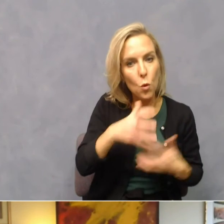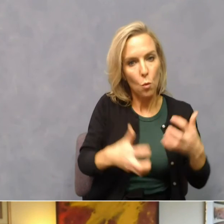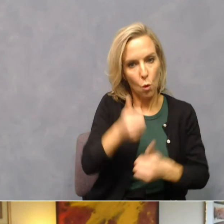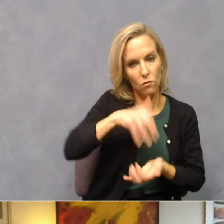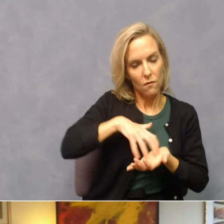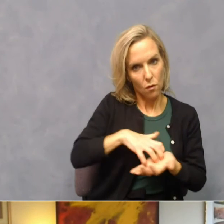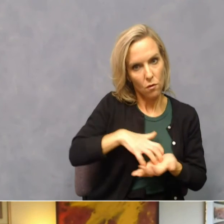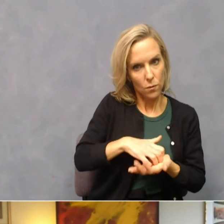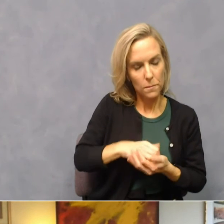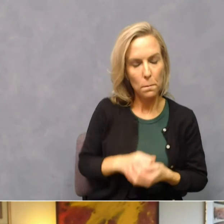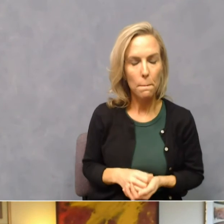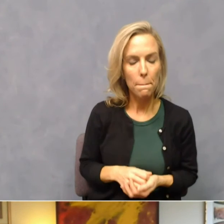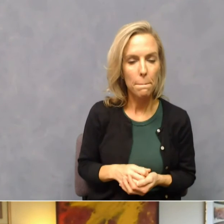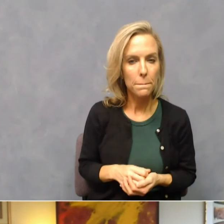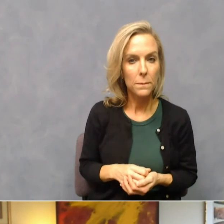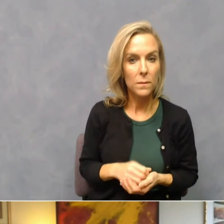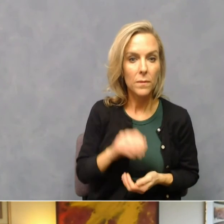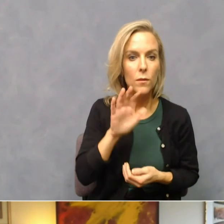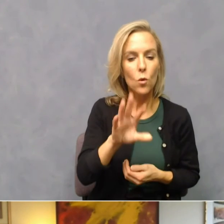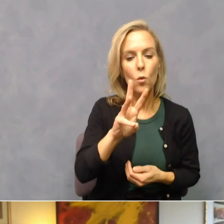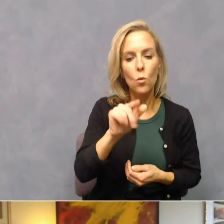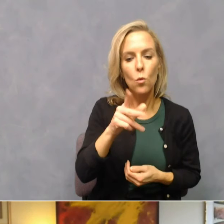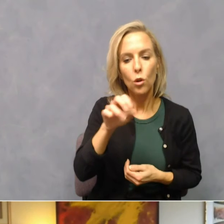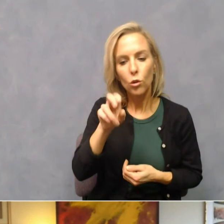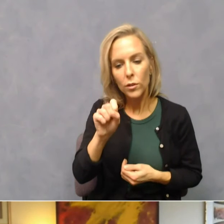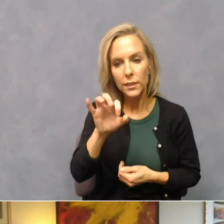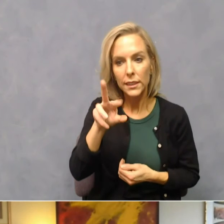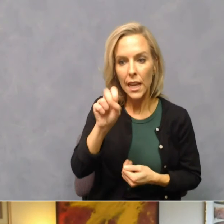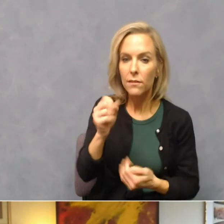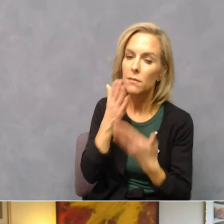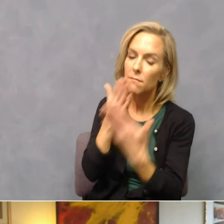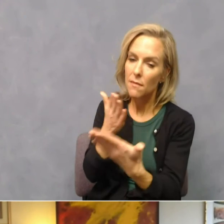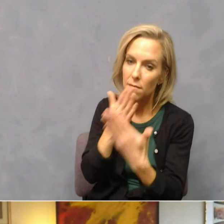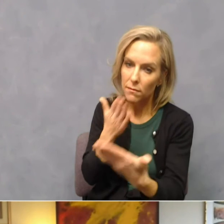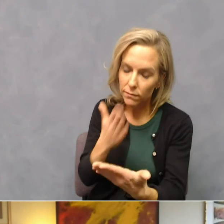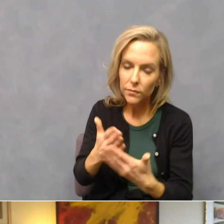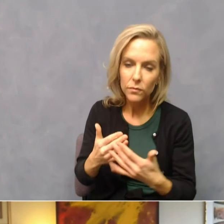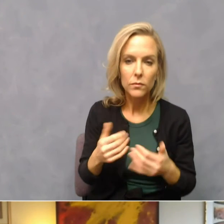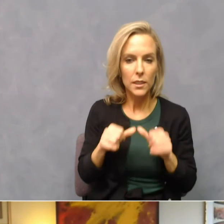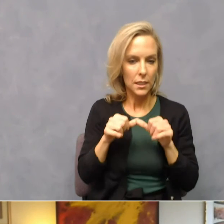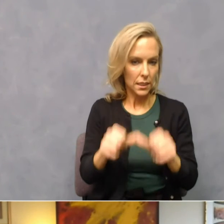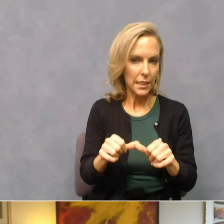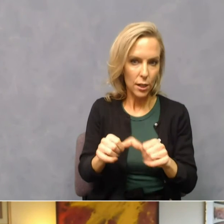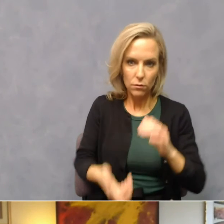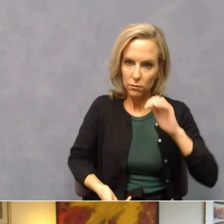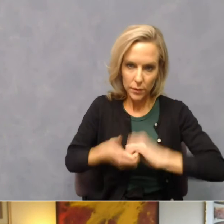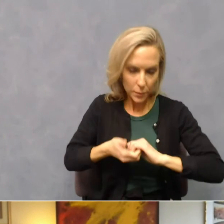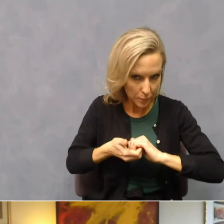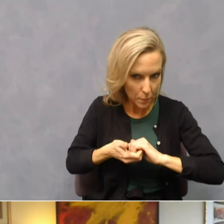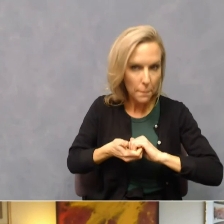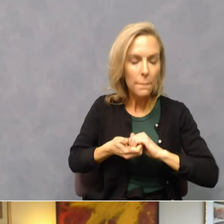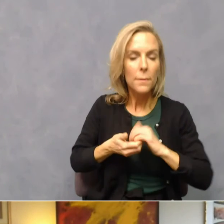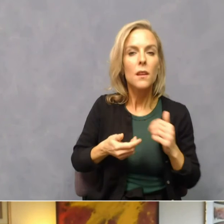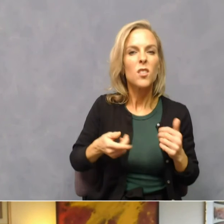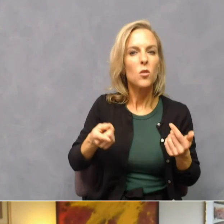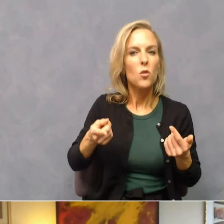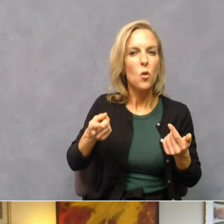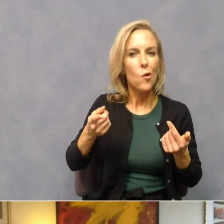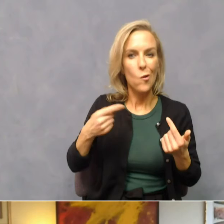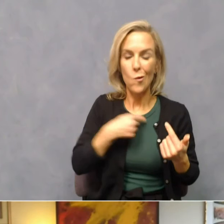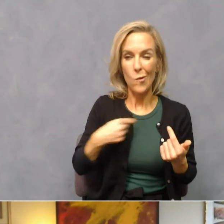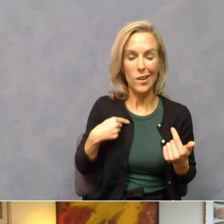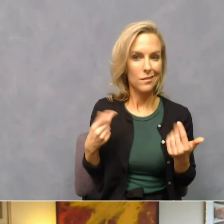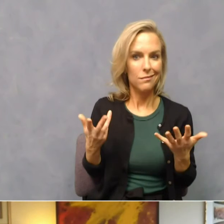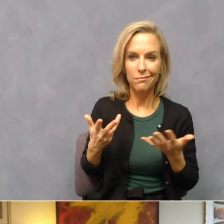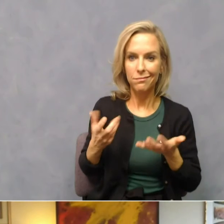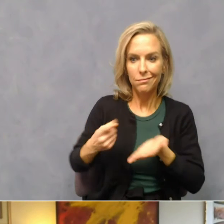So Walgreens, CVS, thank you. We'll continue to work with you. We've talked with them just about every day